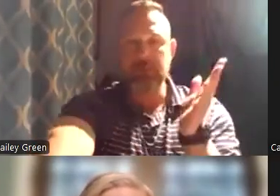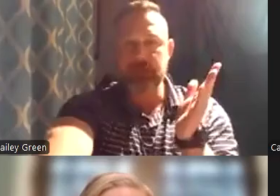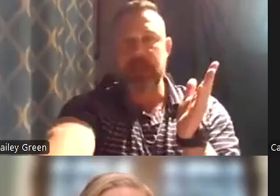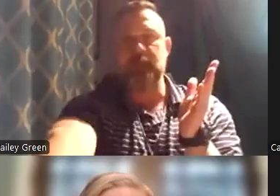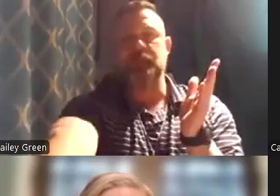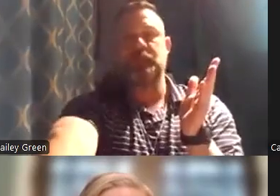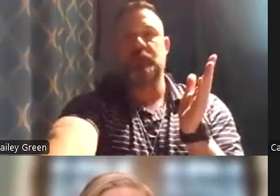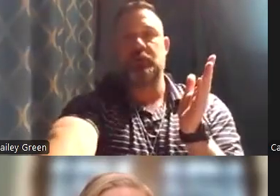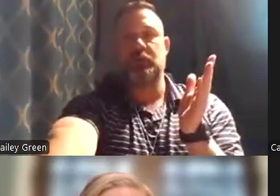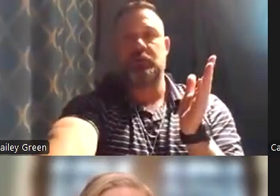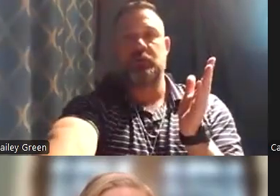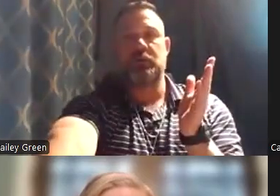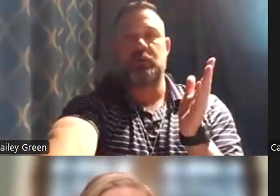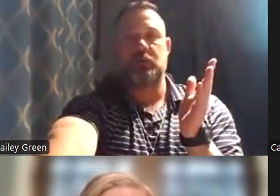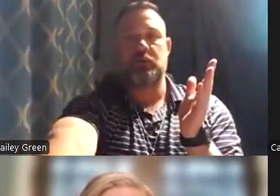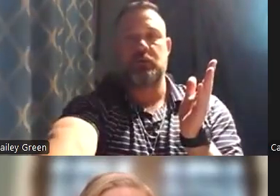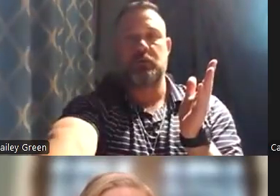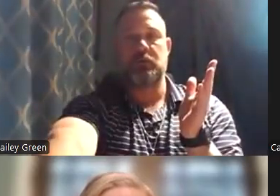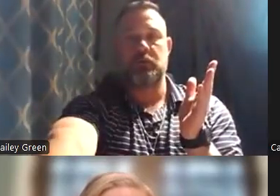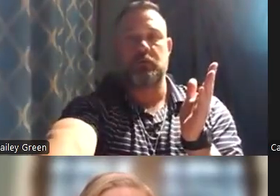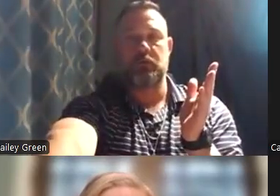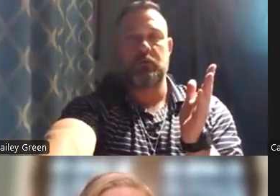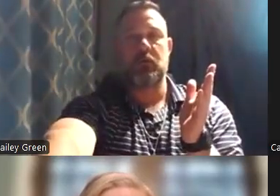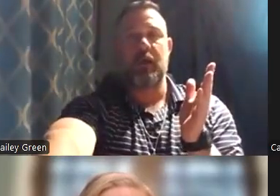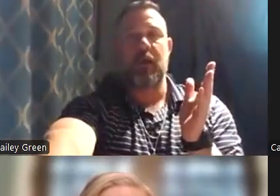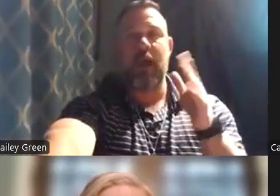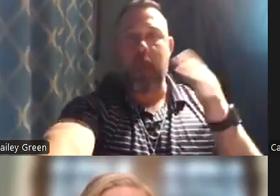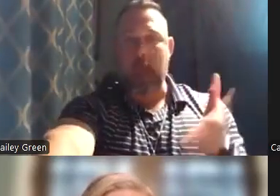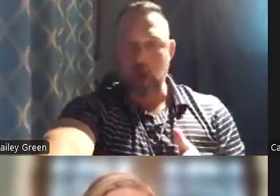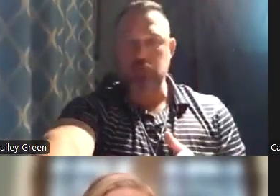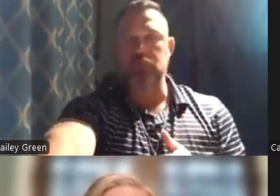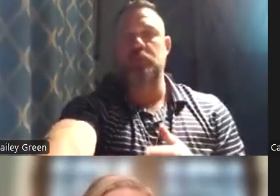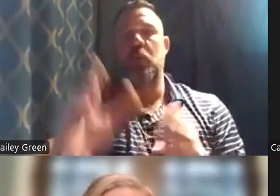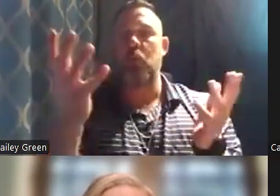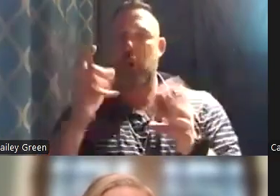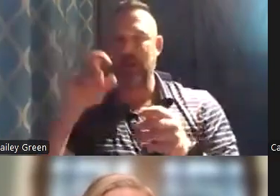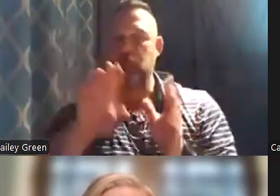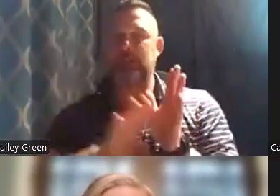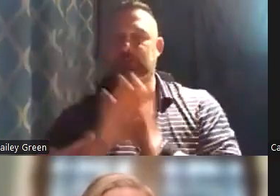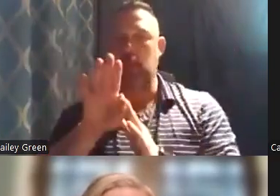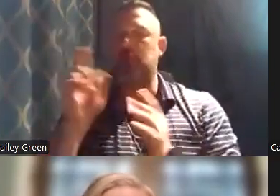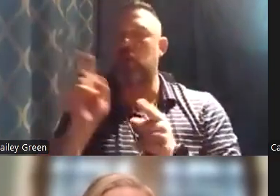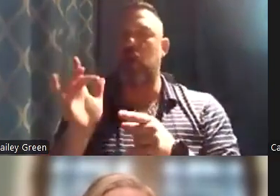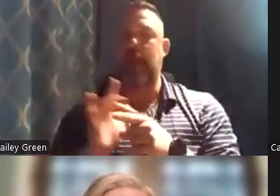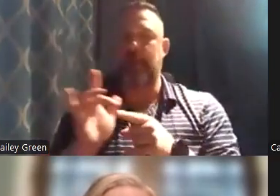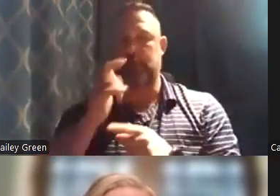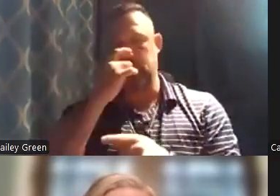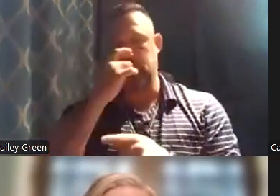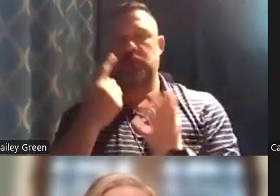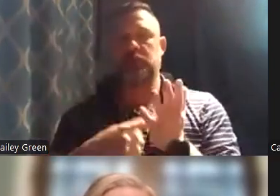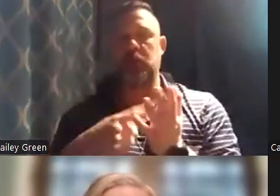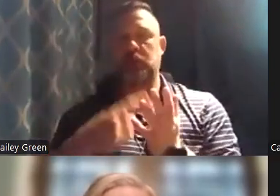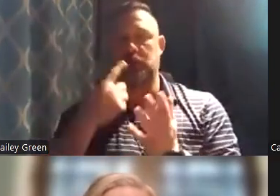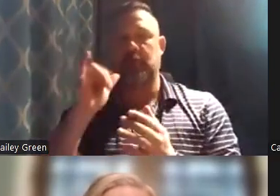about housing and what needs to be developed and where are the gaps would really be an interesting discussion for